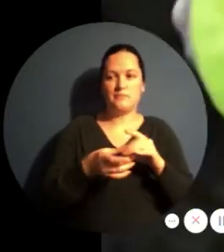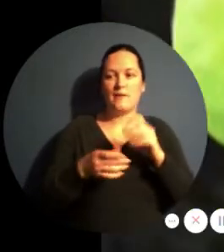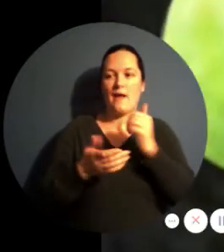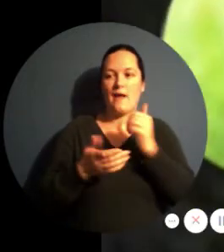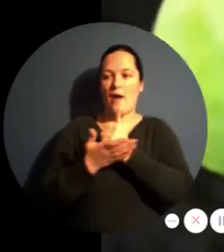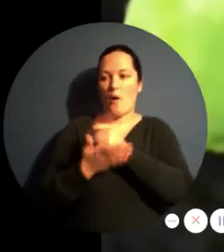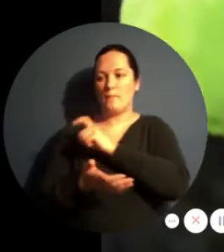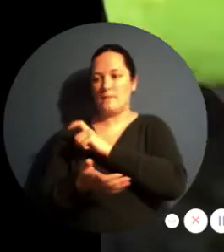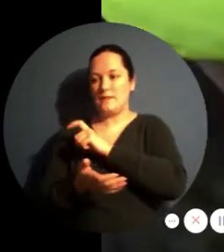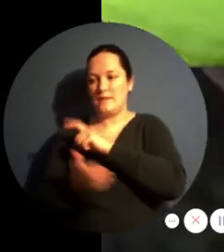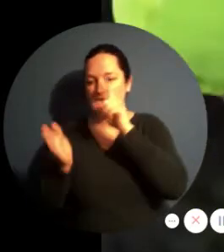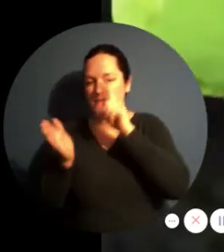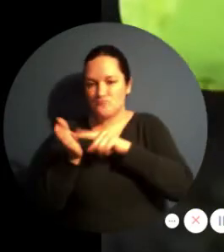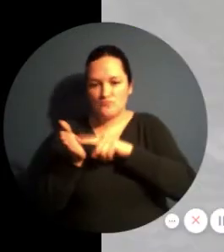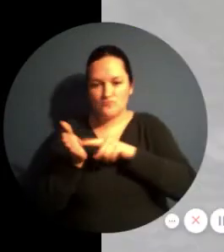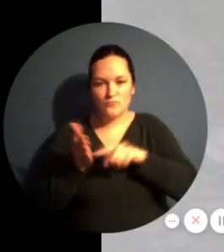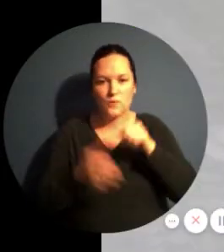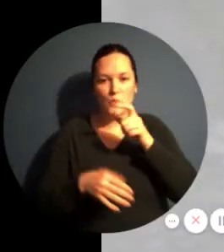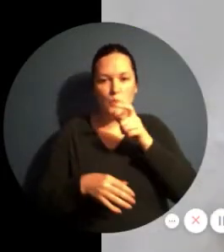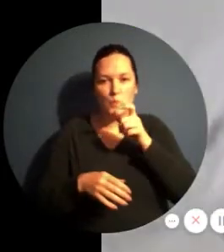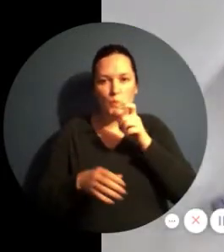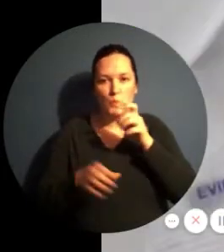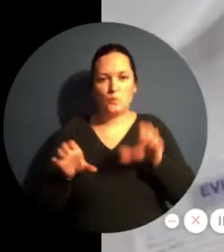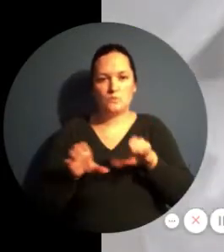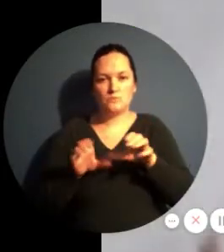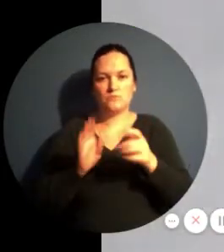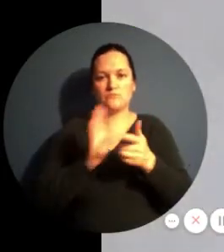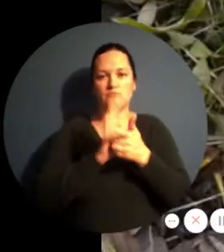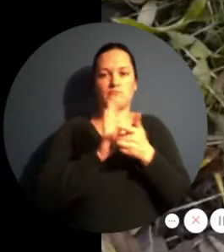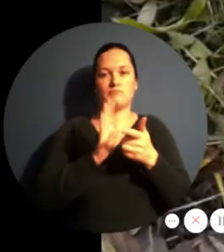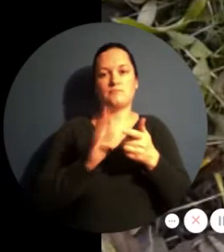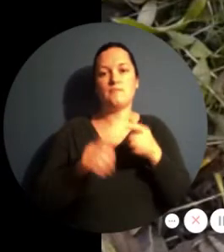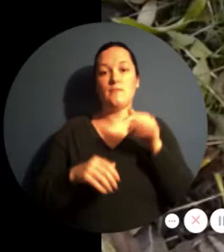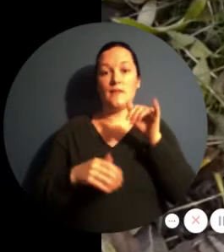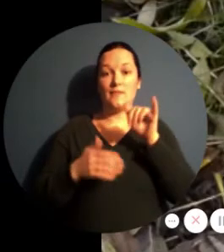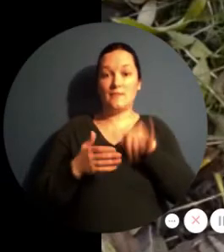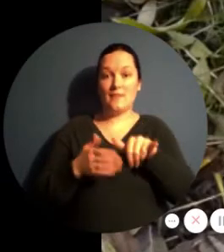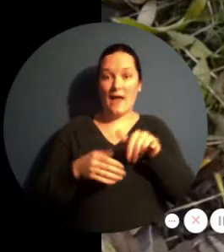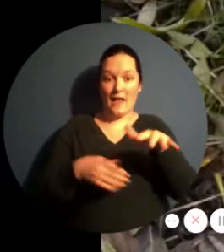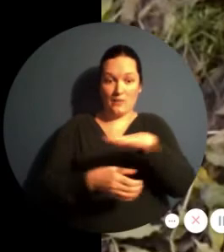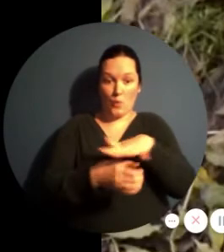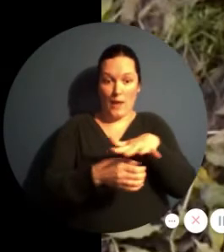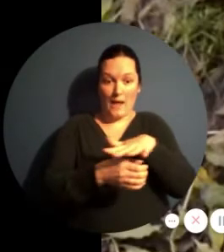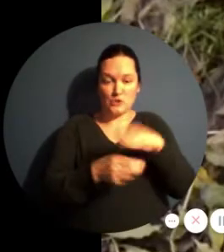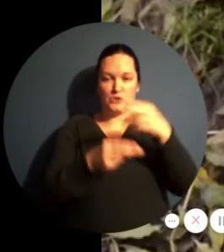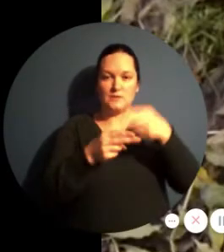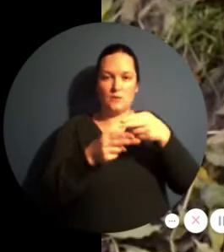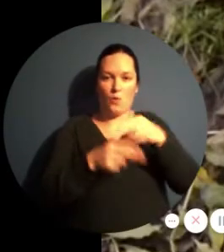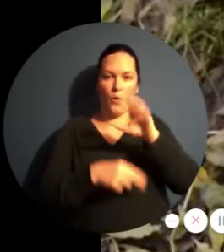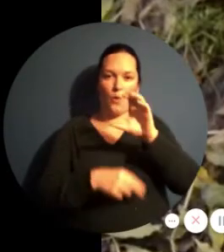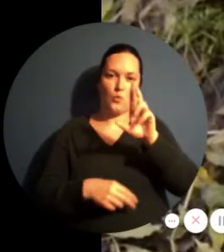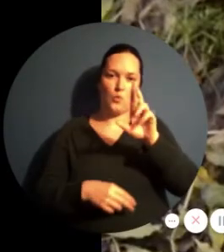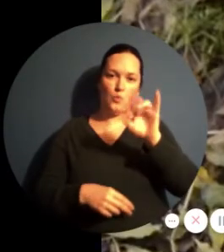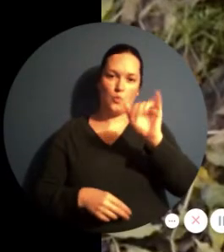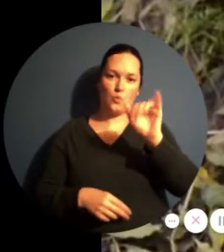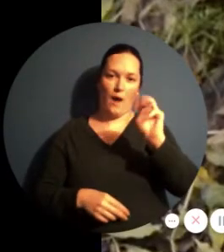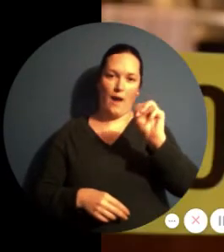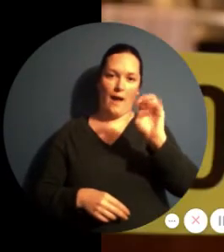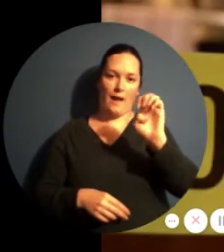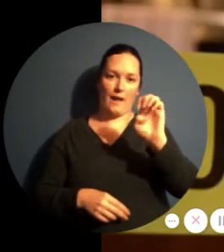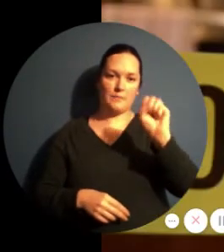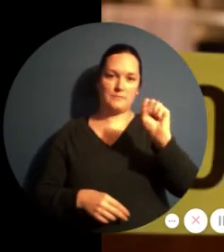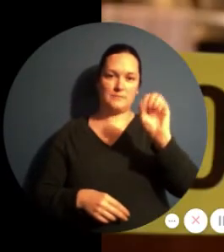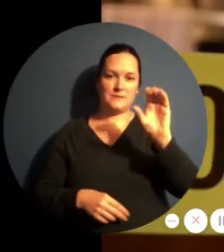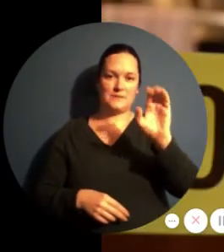in their investigation. This location is known as the crime scene. Crime scenes can be